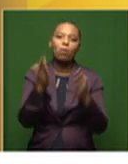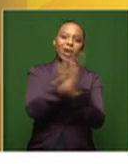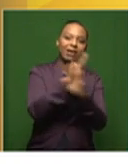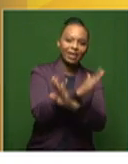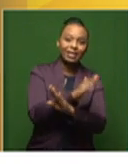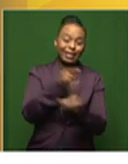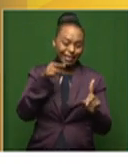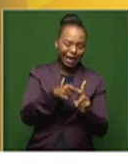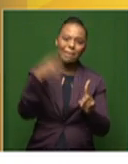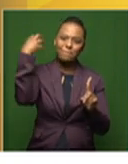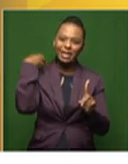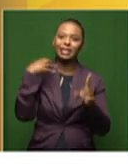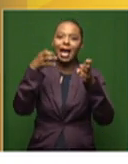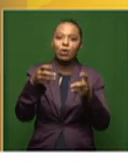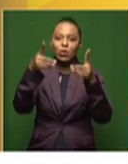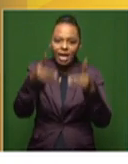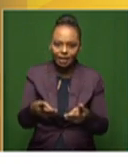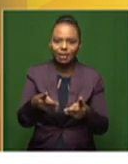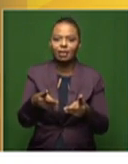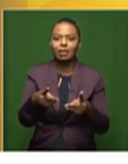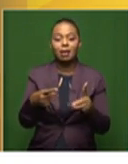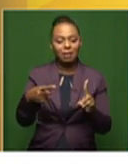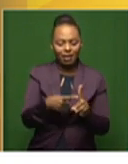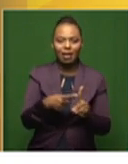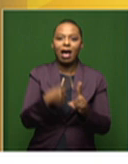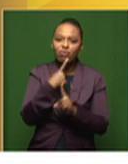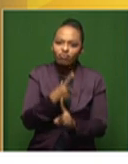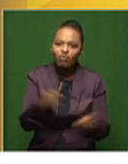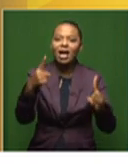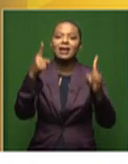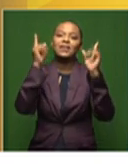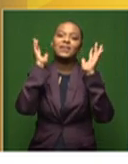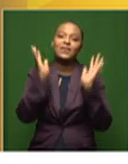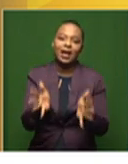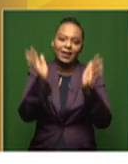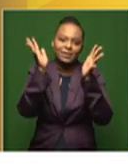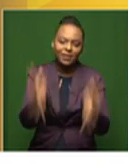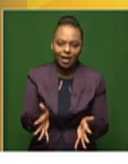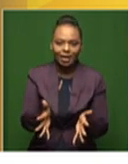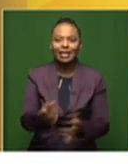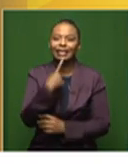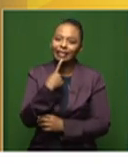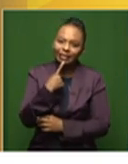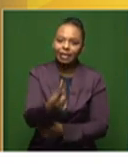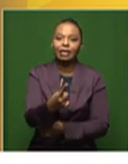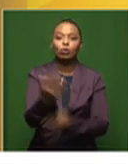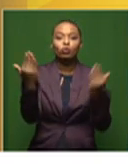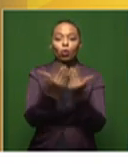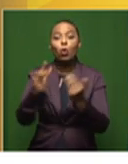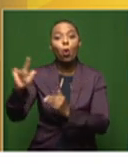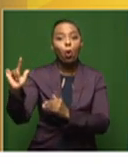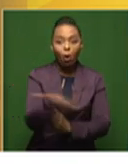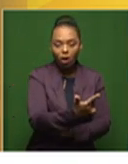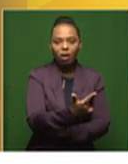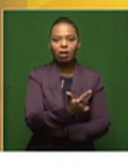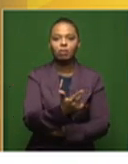of Education. And the Minister of Education has issued a statement persuading all our schools to